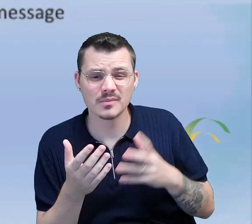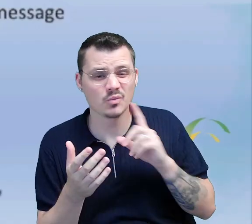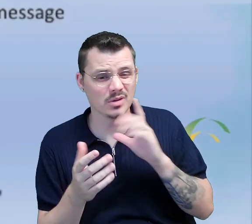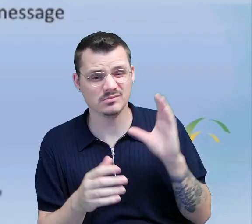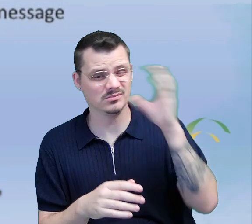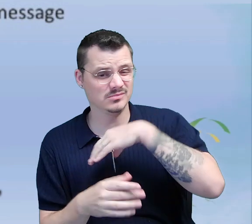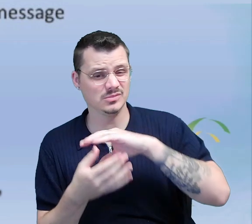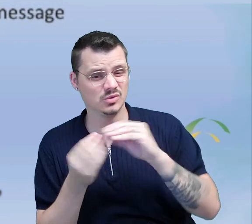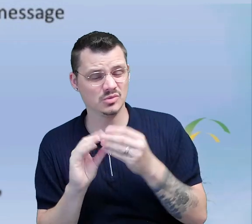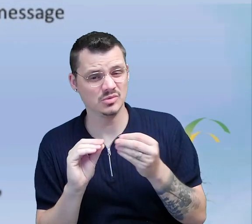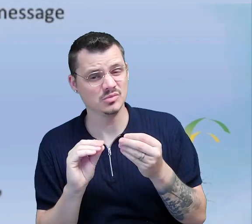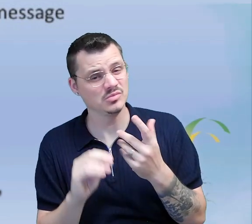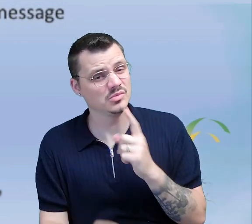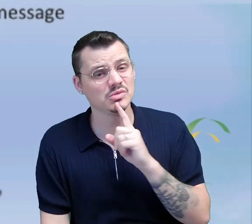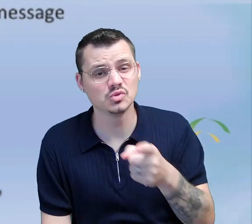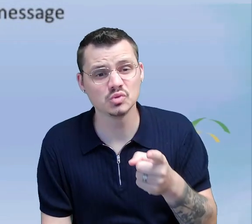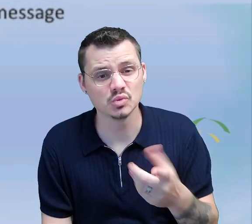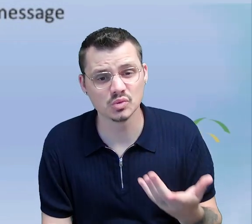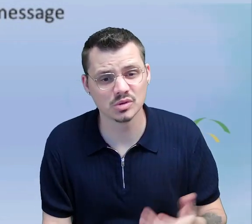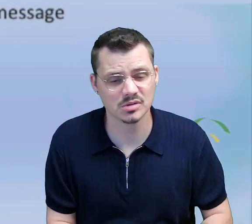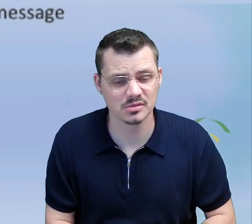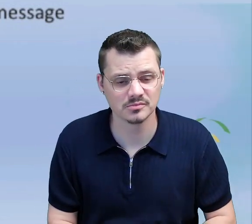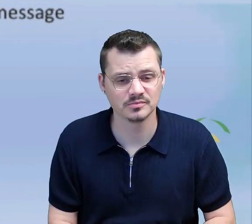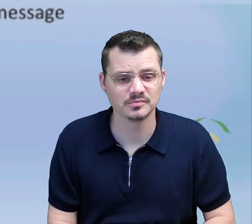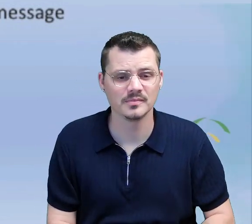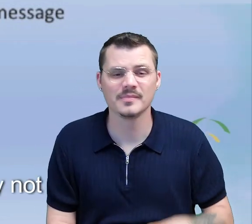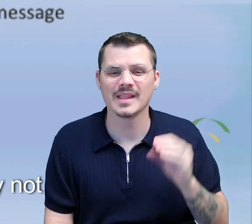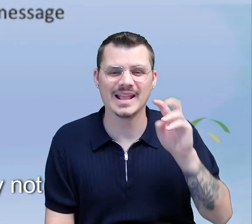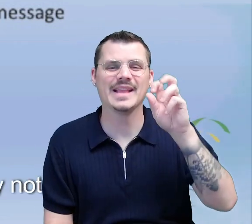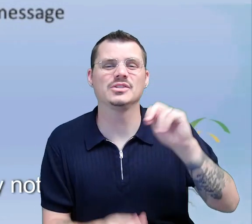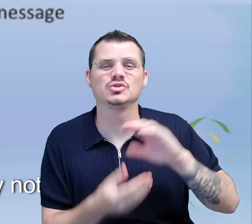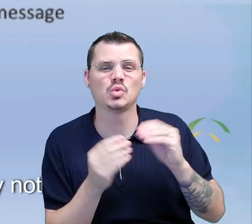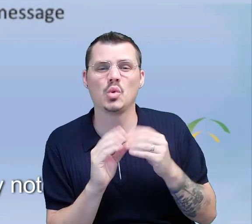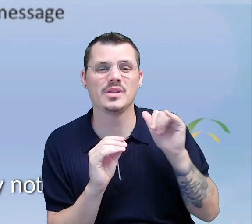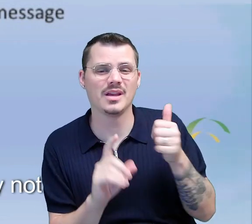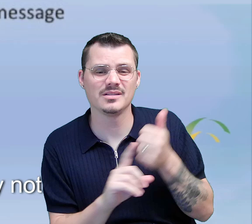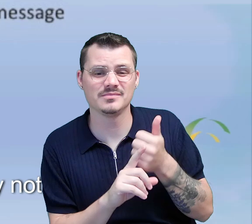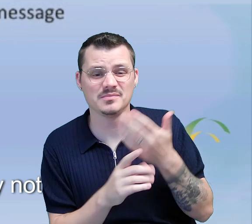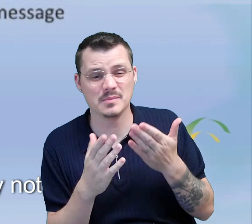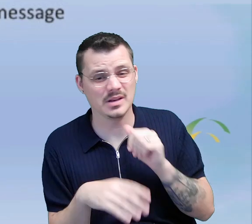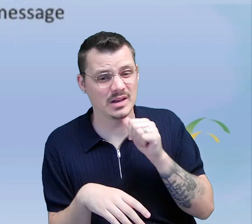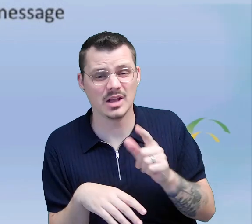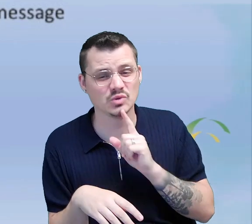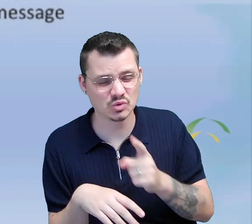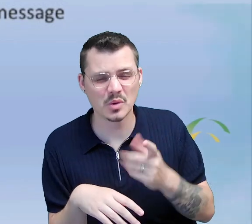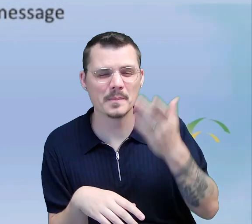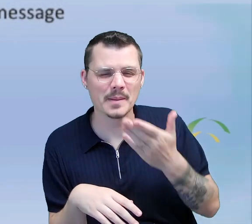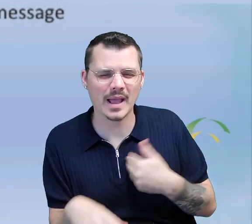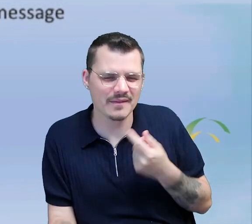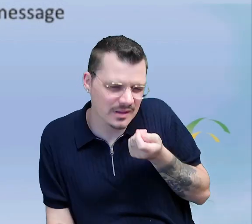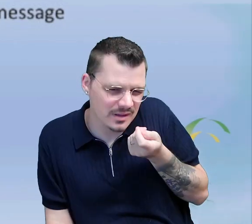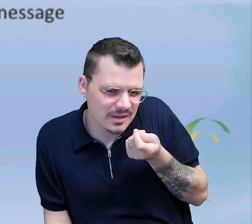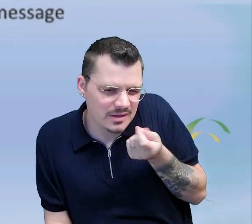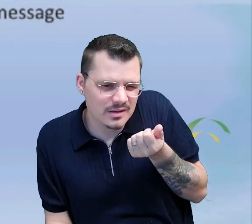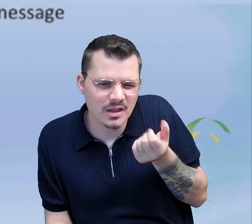most bizarre stories turn out to be true, and even in the stories that are absolutely not true, there may be a